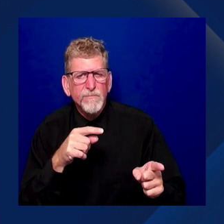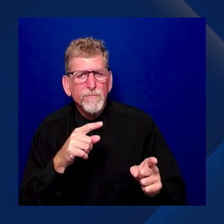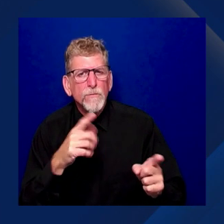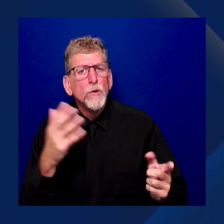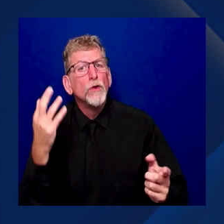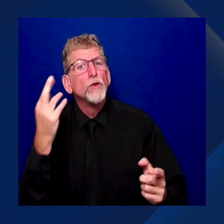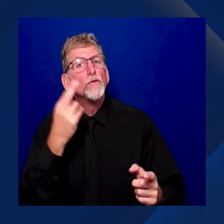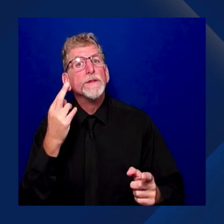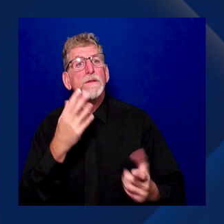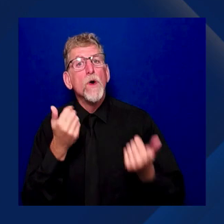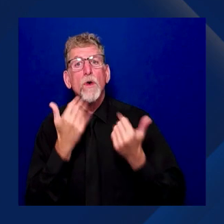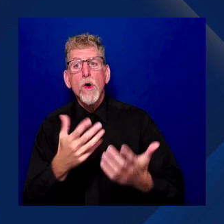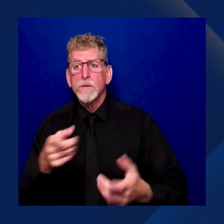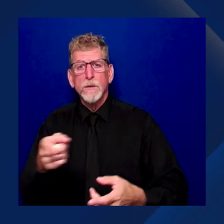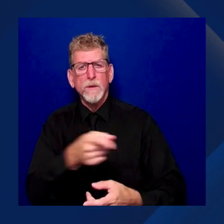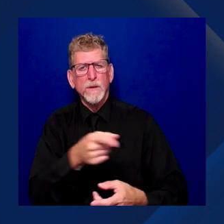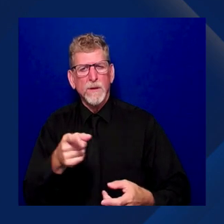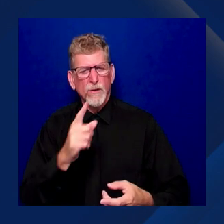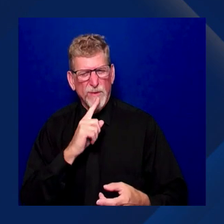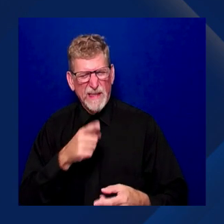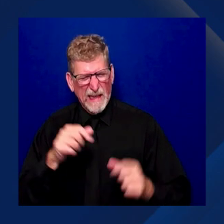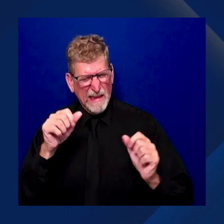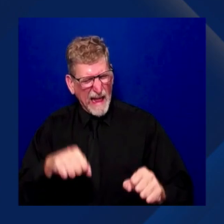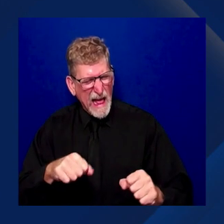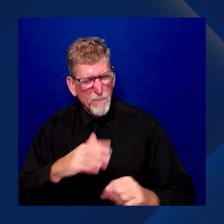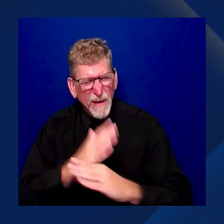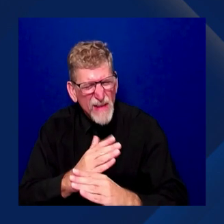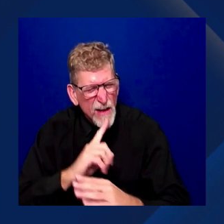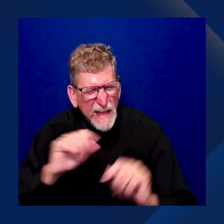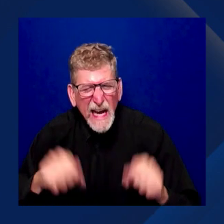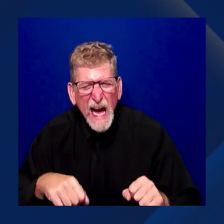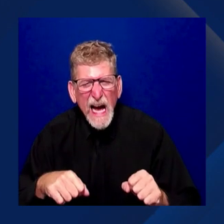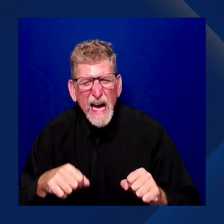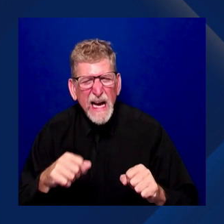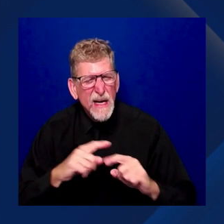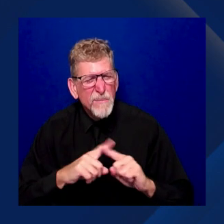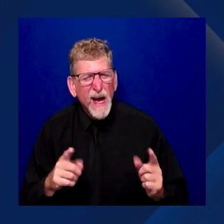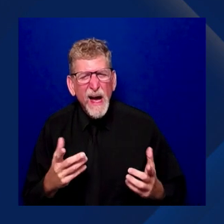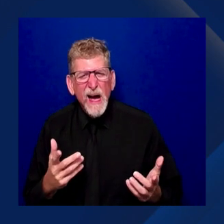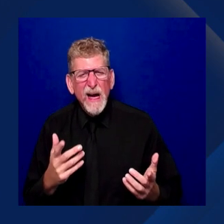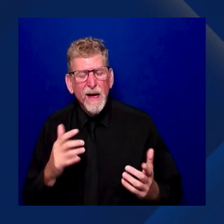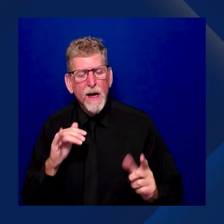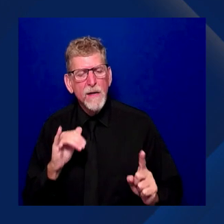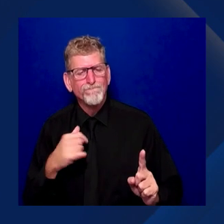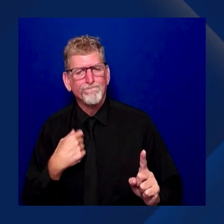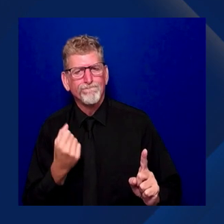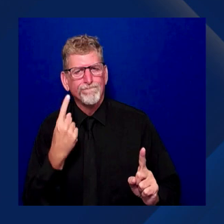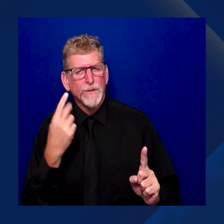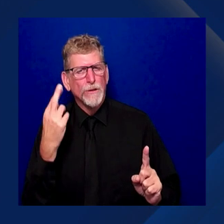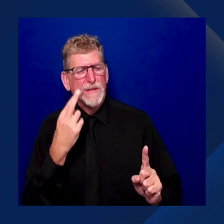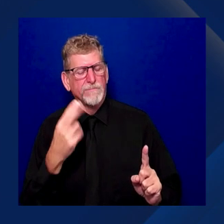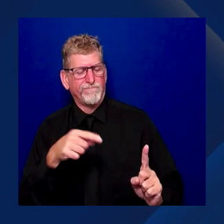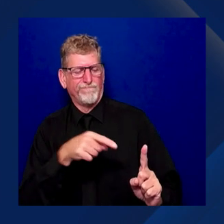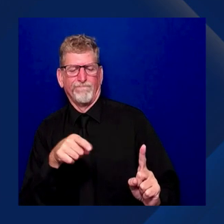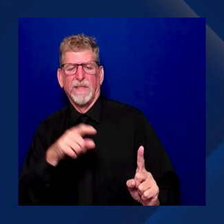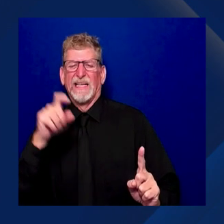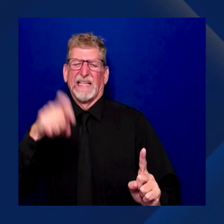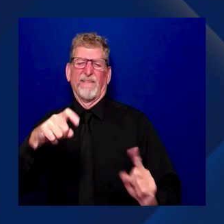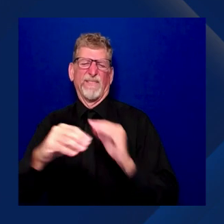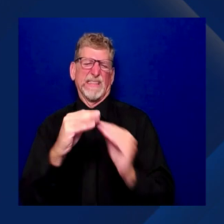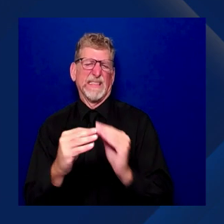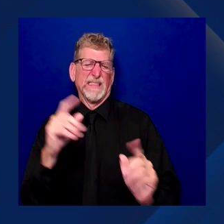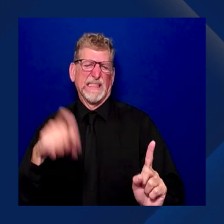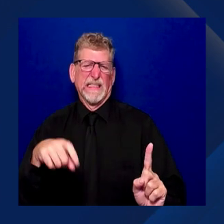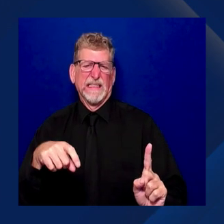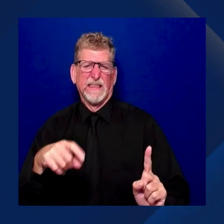preventable. I quickly realized that something had to be done. I first introduced the Mamas Act in the 114th